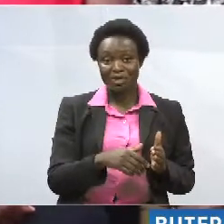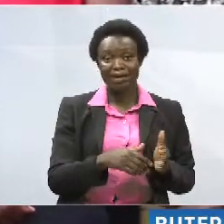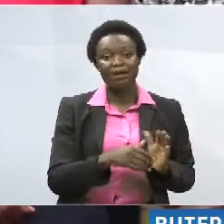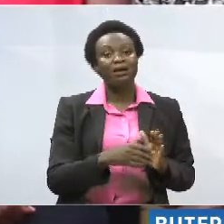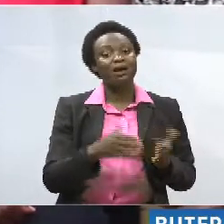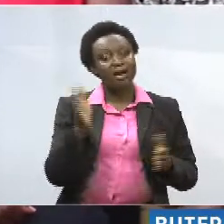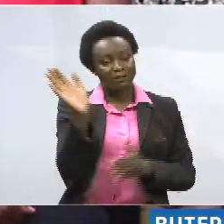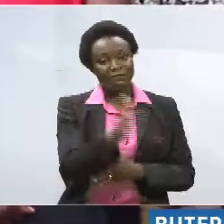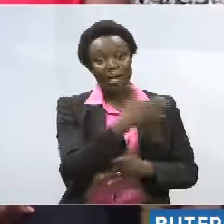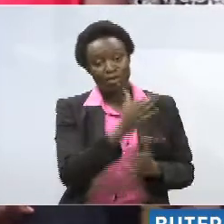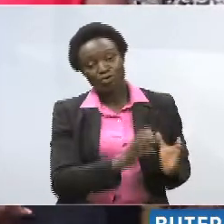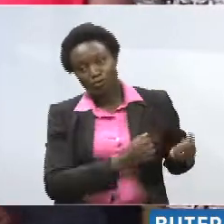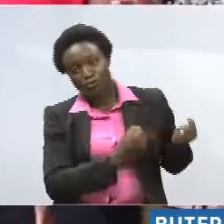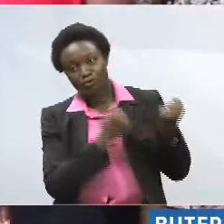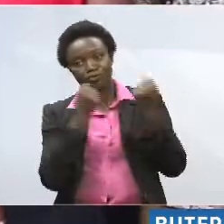Kabonge.